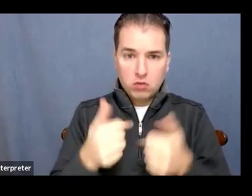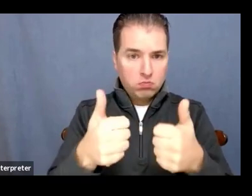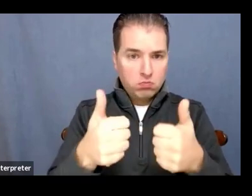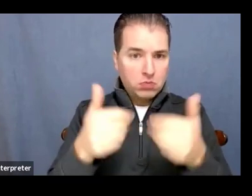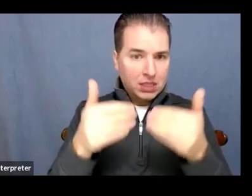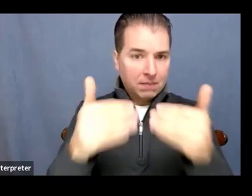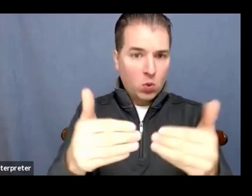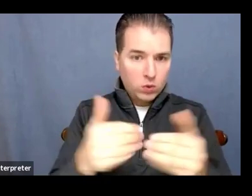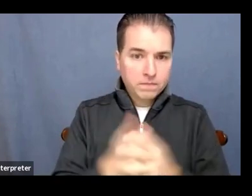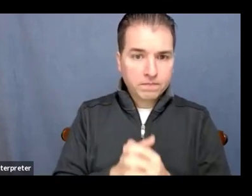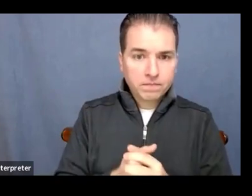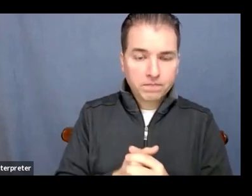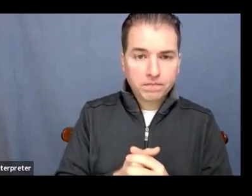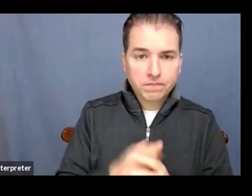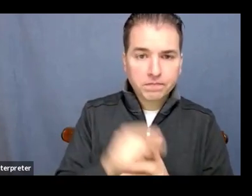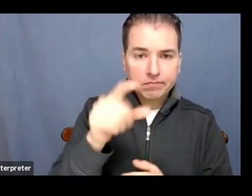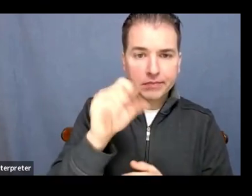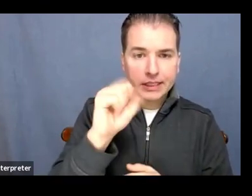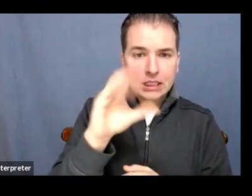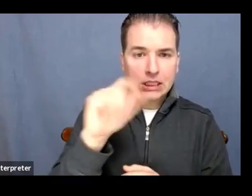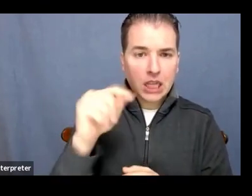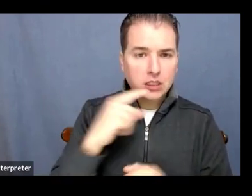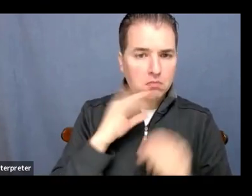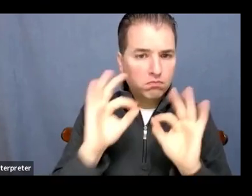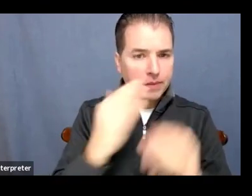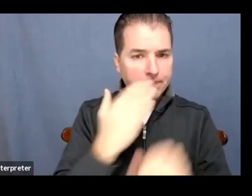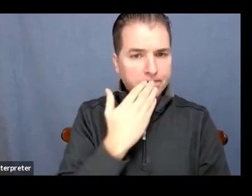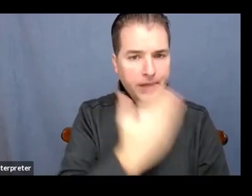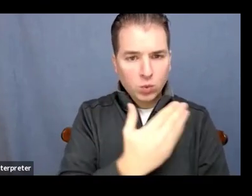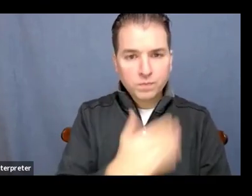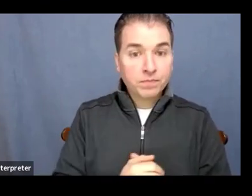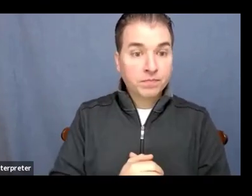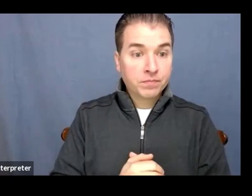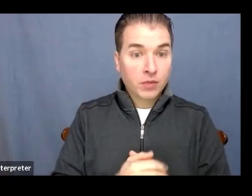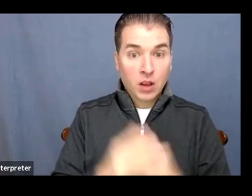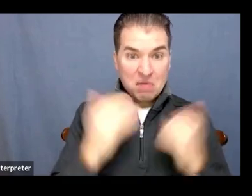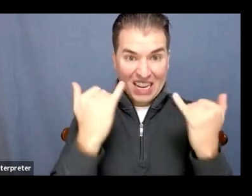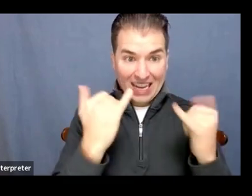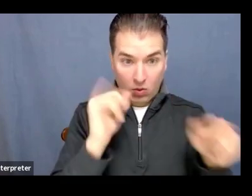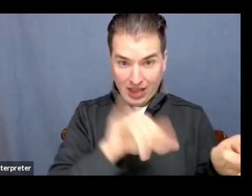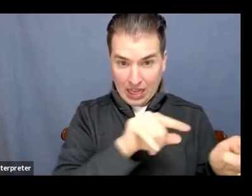Tamara. Okay, so let's move on.